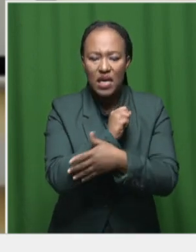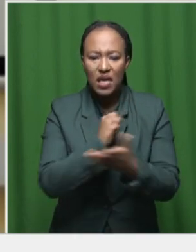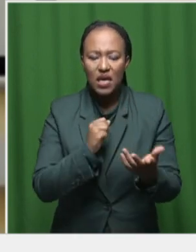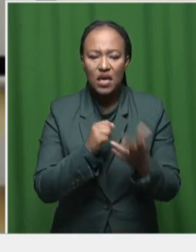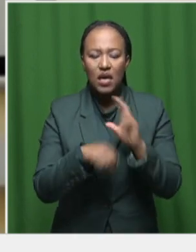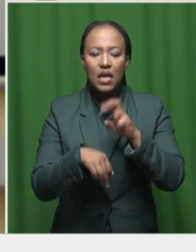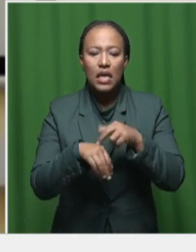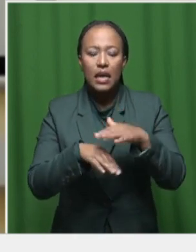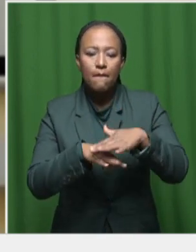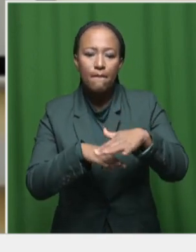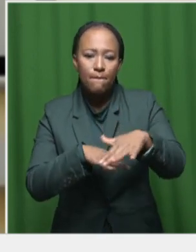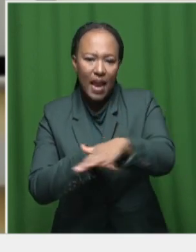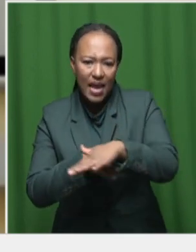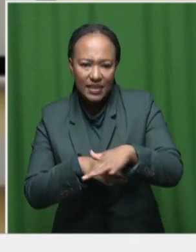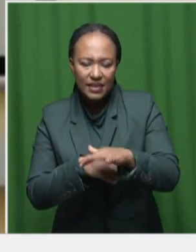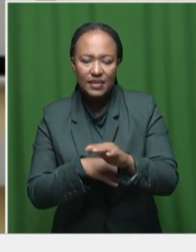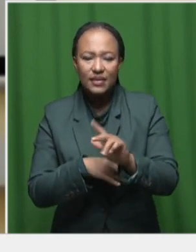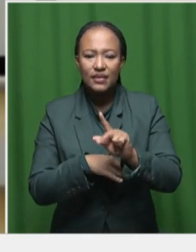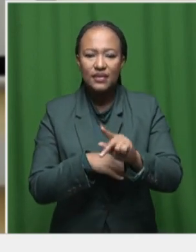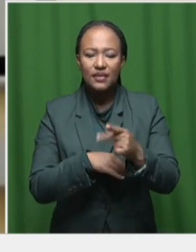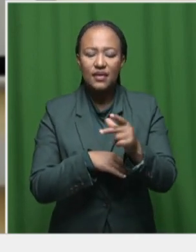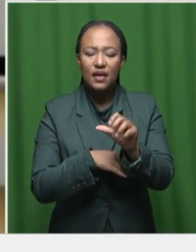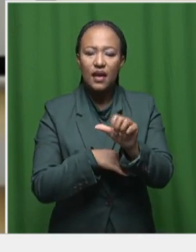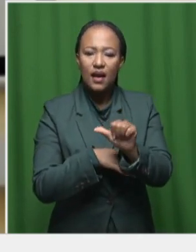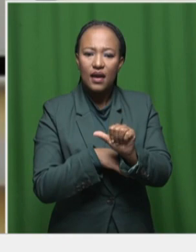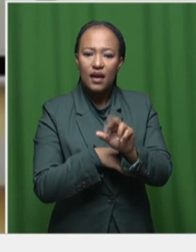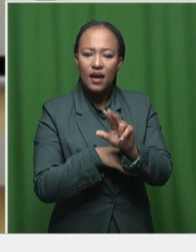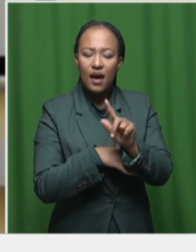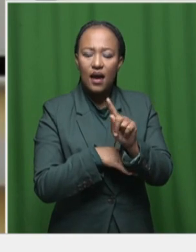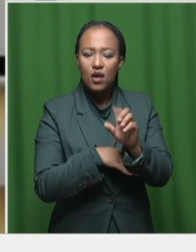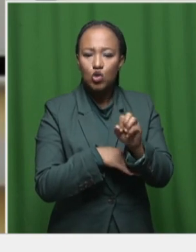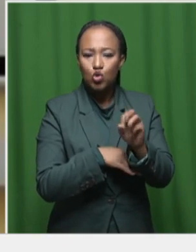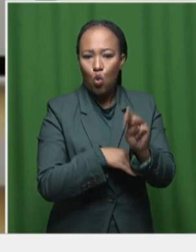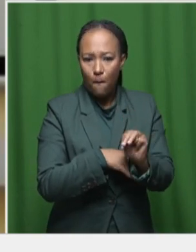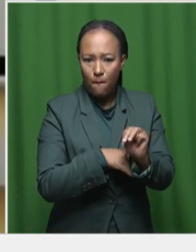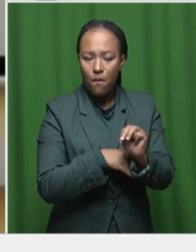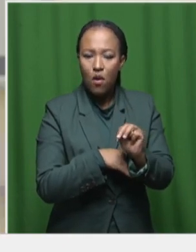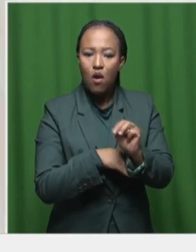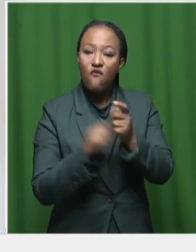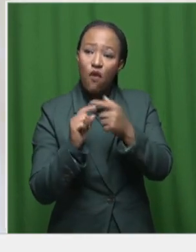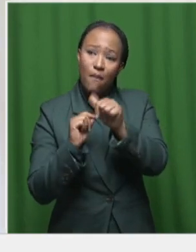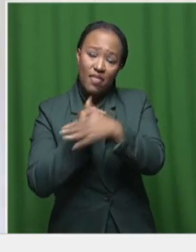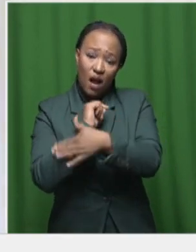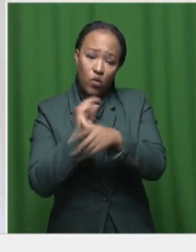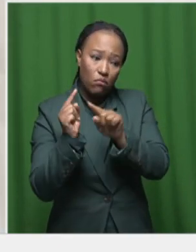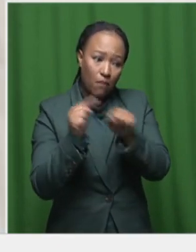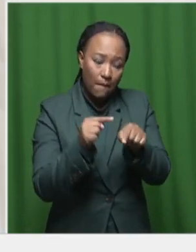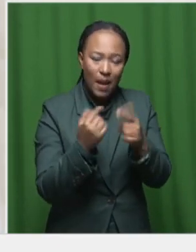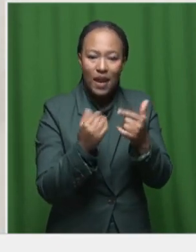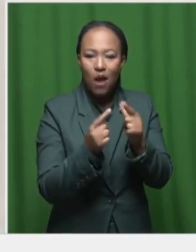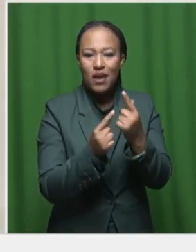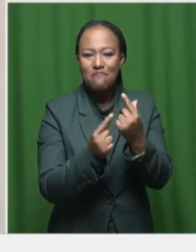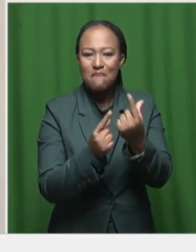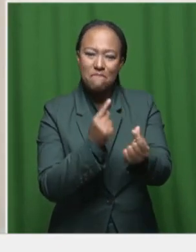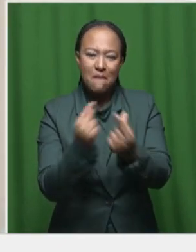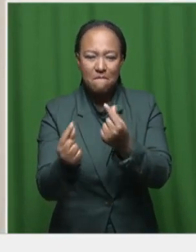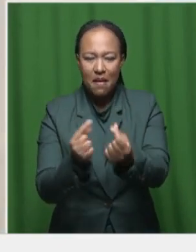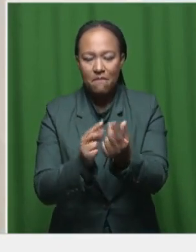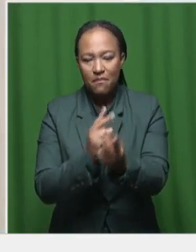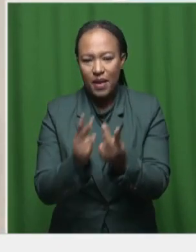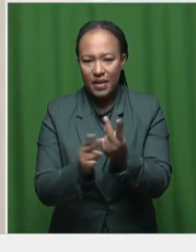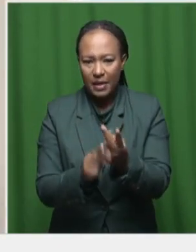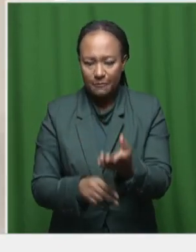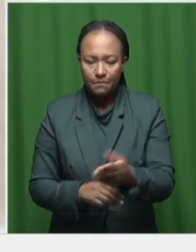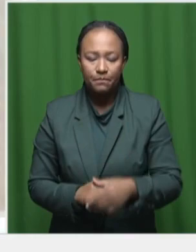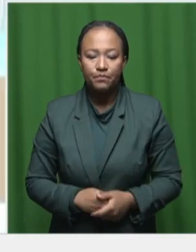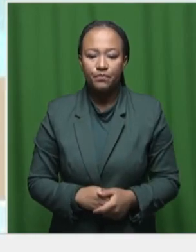like Khartoum, but also the Darfurs, to seek safety in other areas. The UN Secretary General